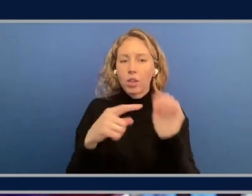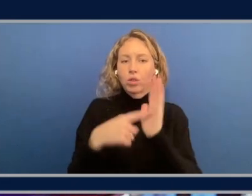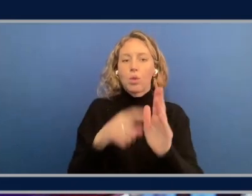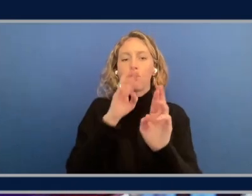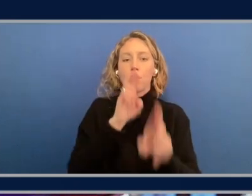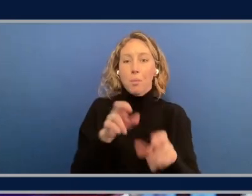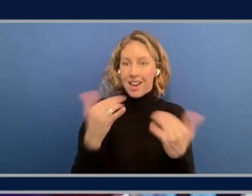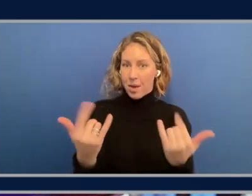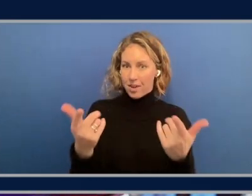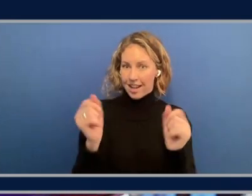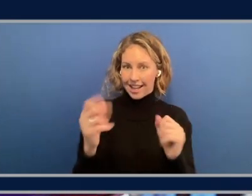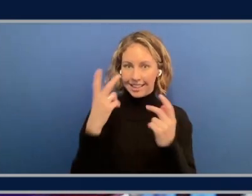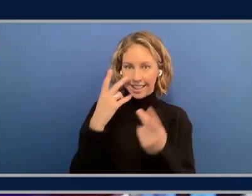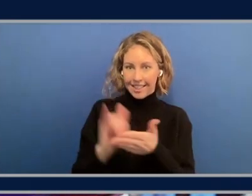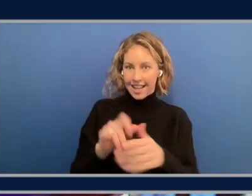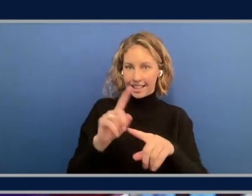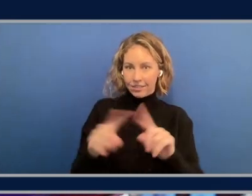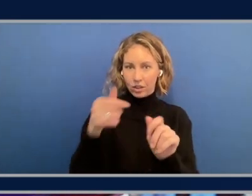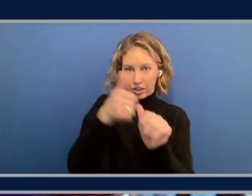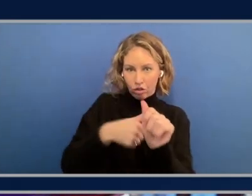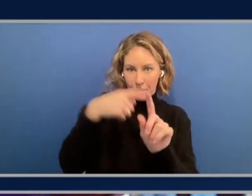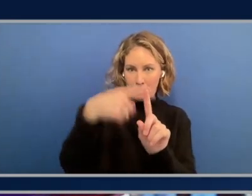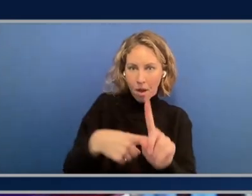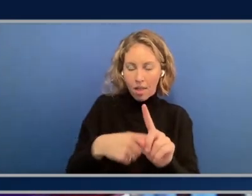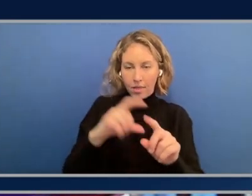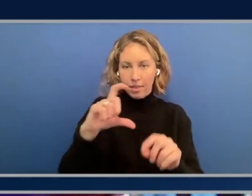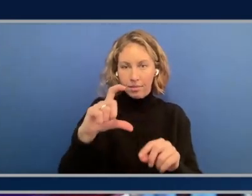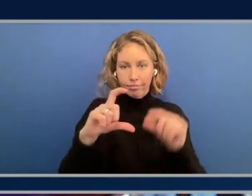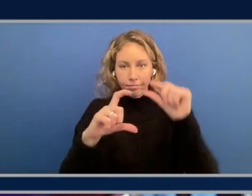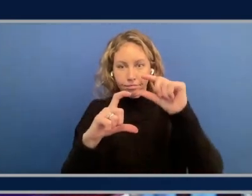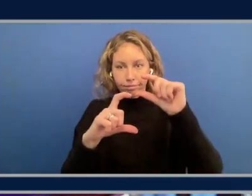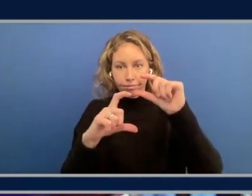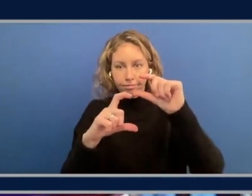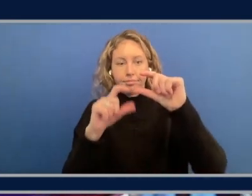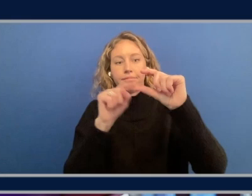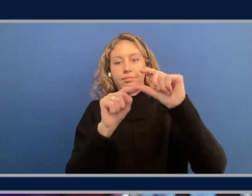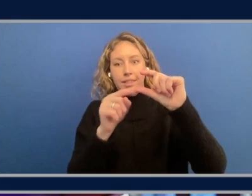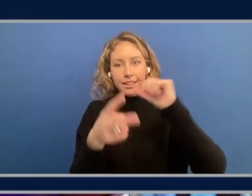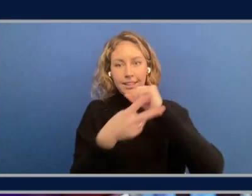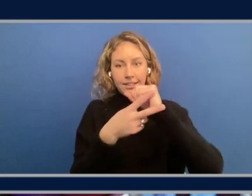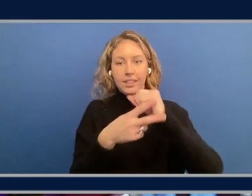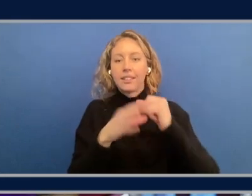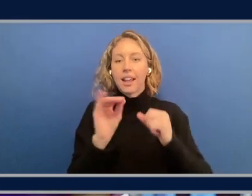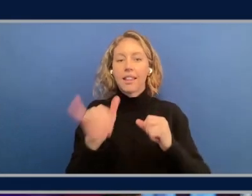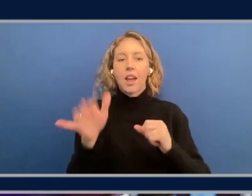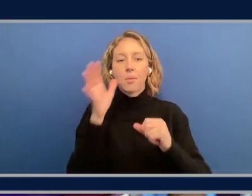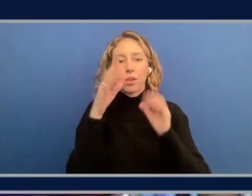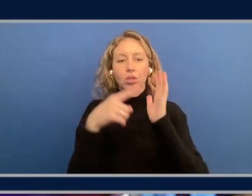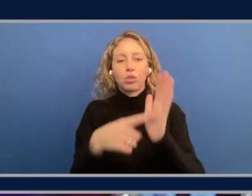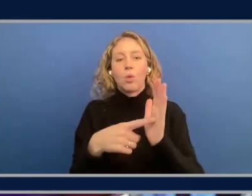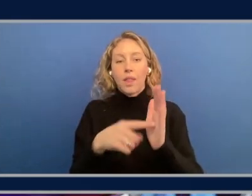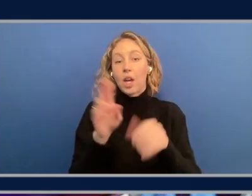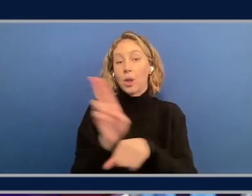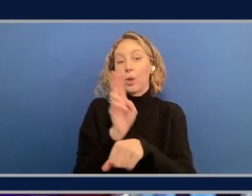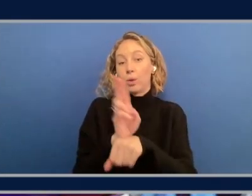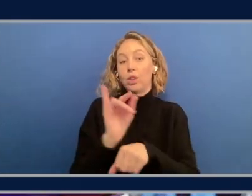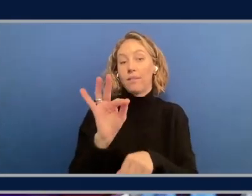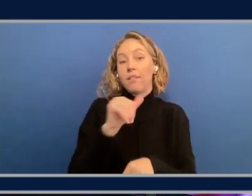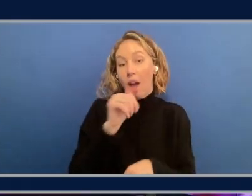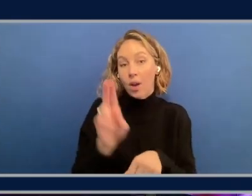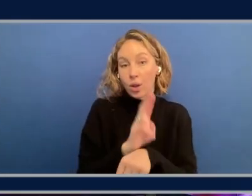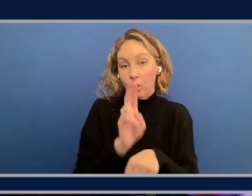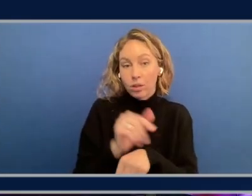see what that differentiation is and then also be able to compare it to what that current Graviton usage would have been. Yeah, and this